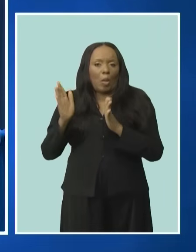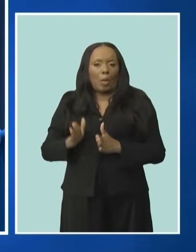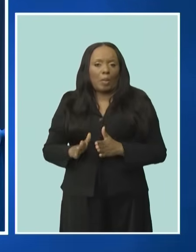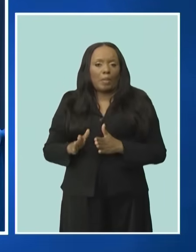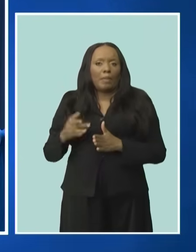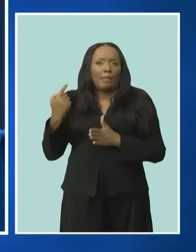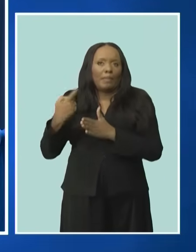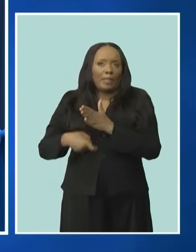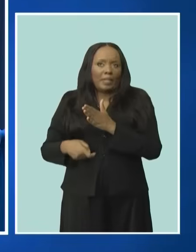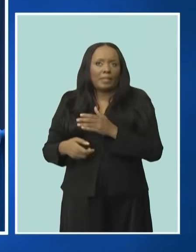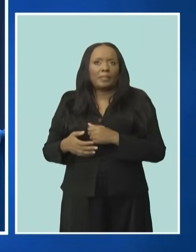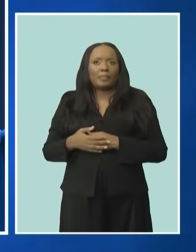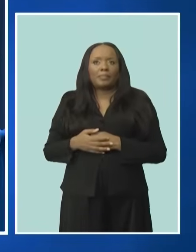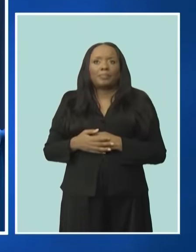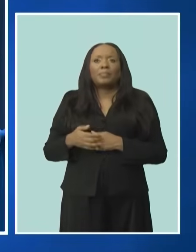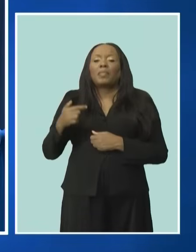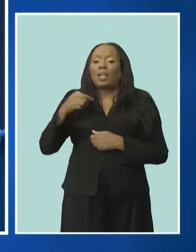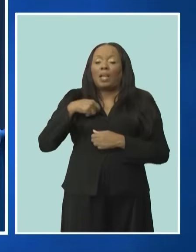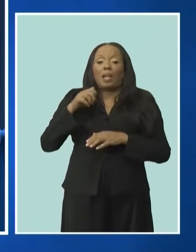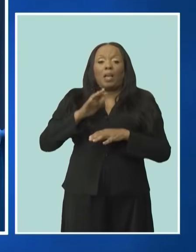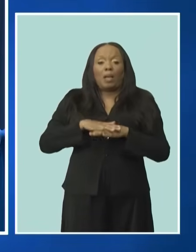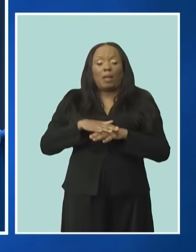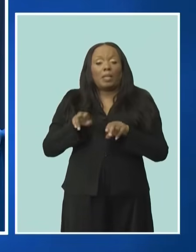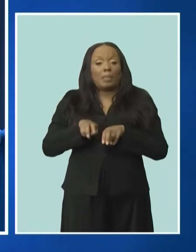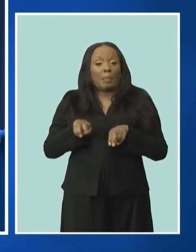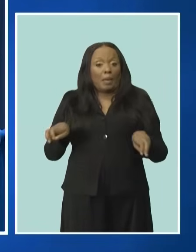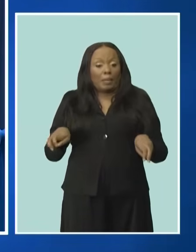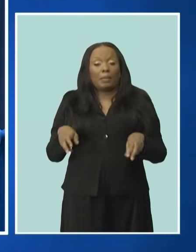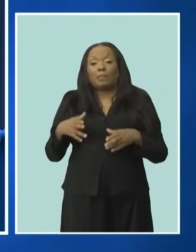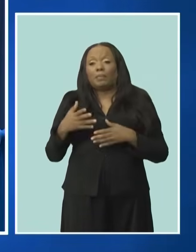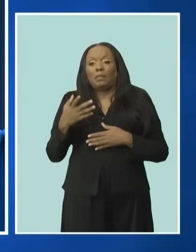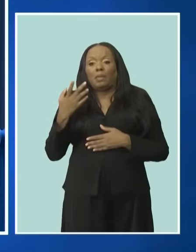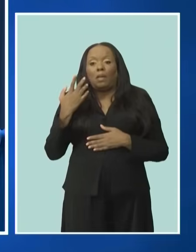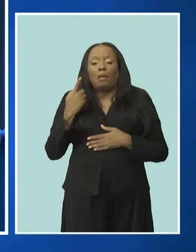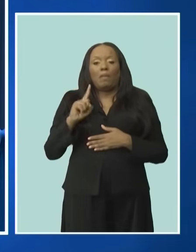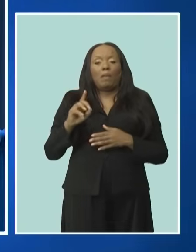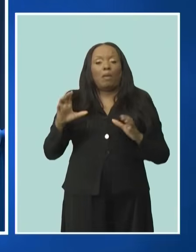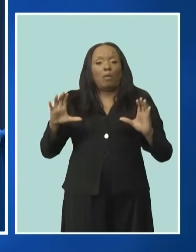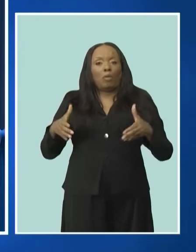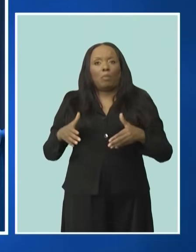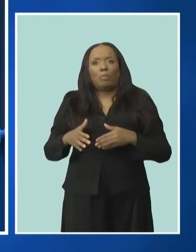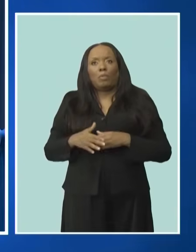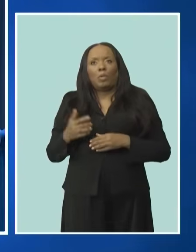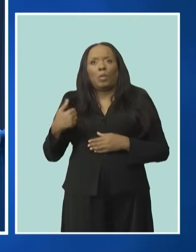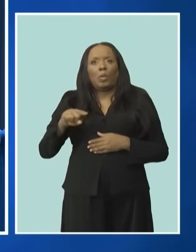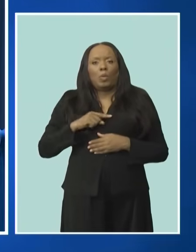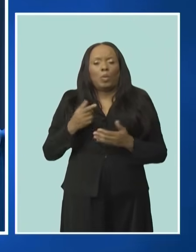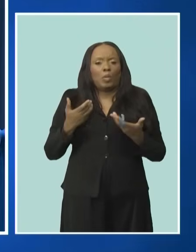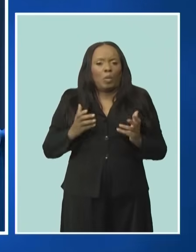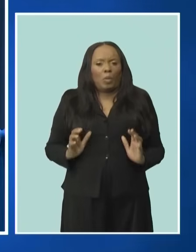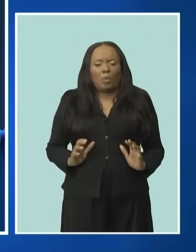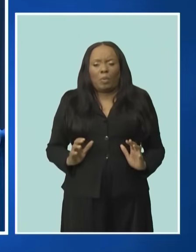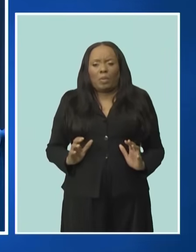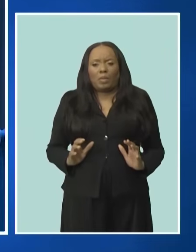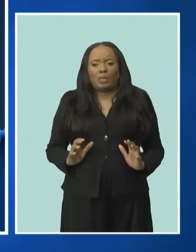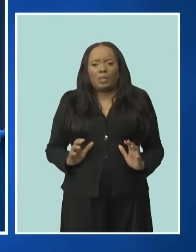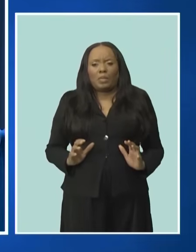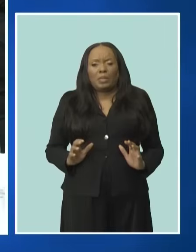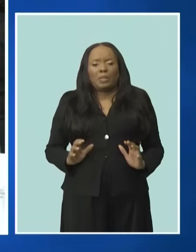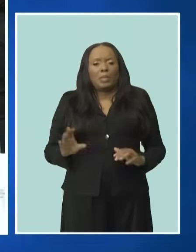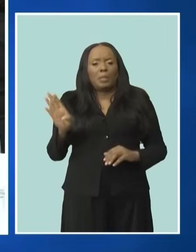speaking as a part of the executive, it will be difficult for us to ask the taxpayers to carry the administrative